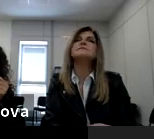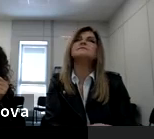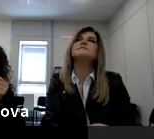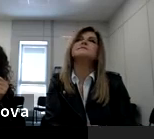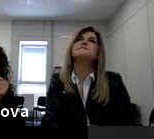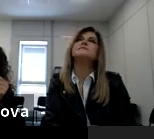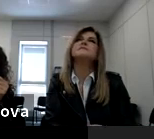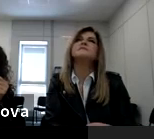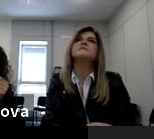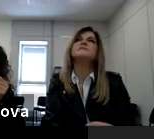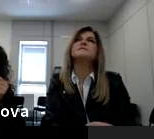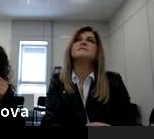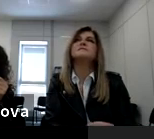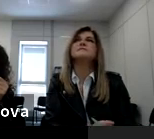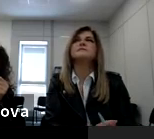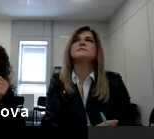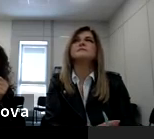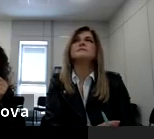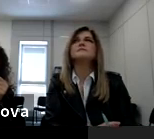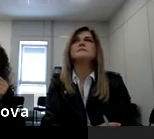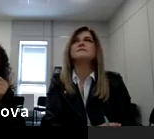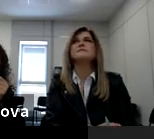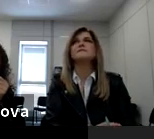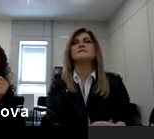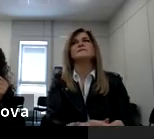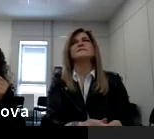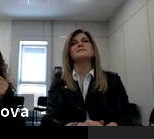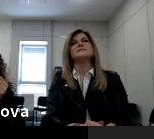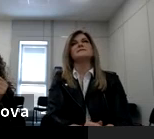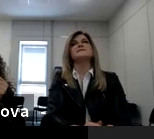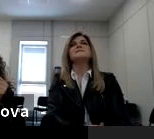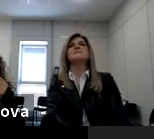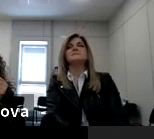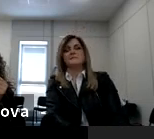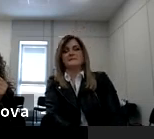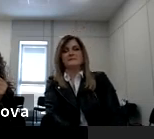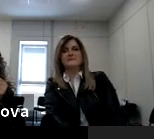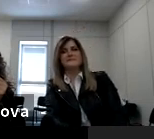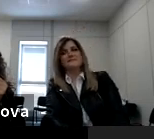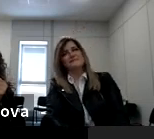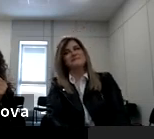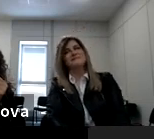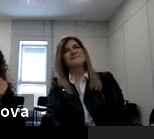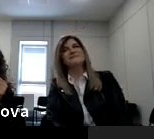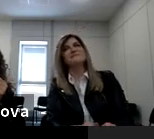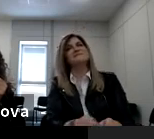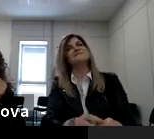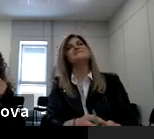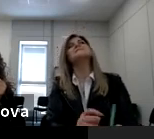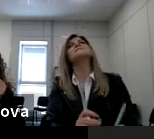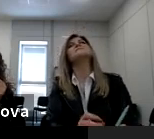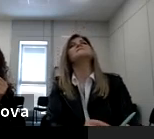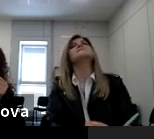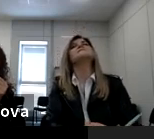And we have wide optics also, wide elliptical optics